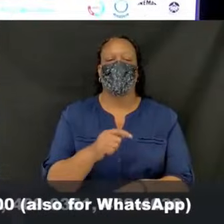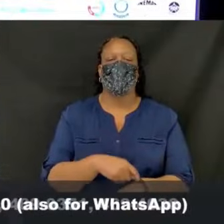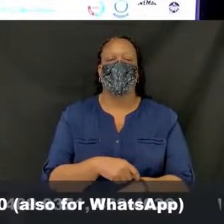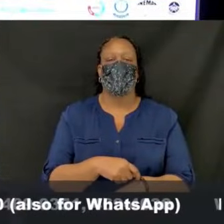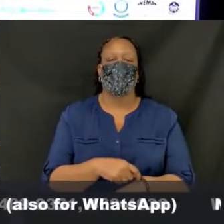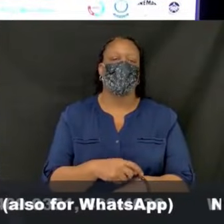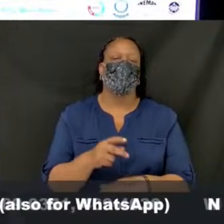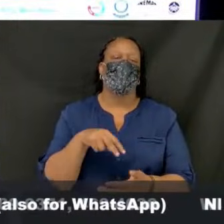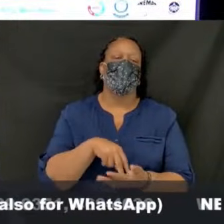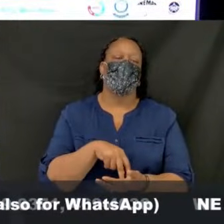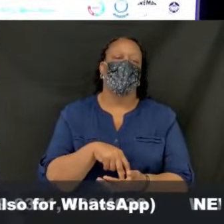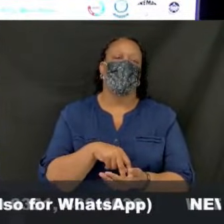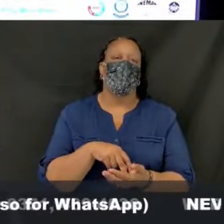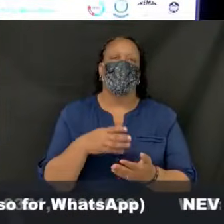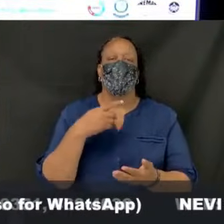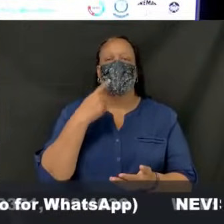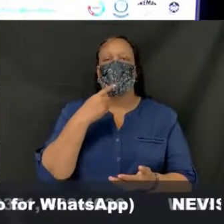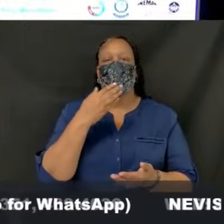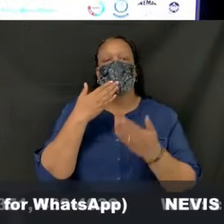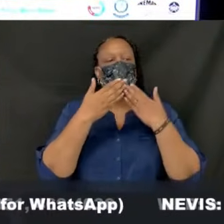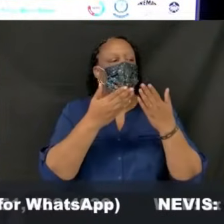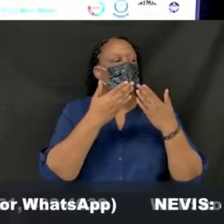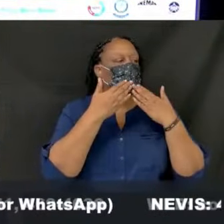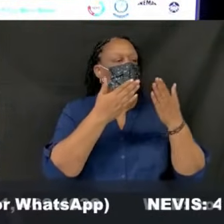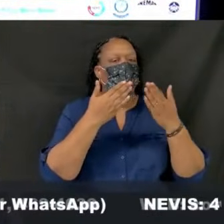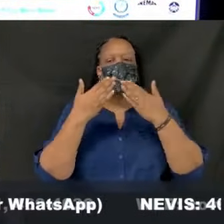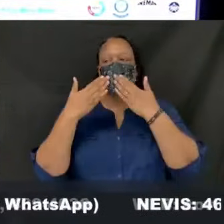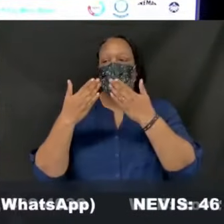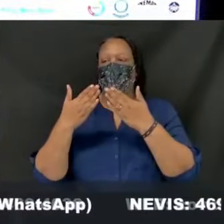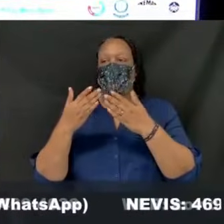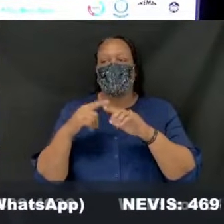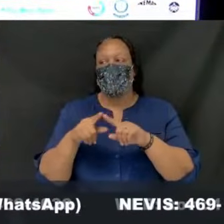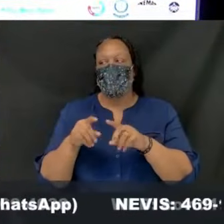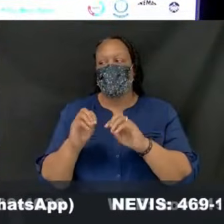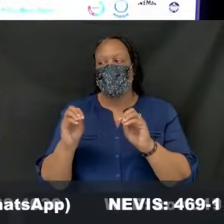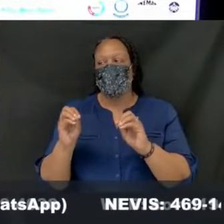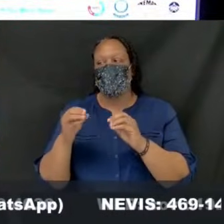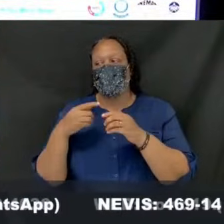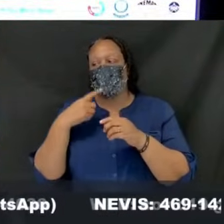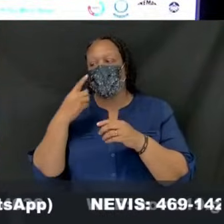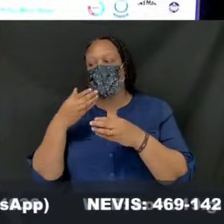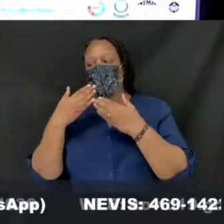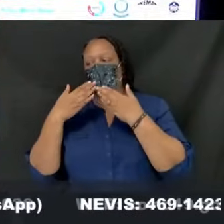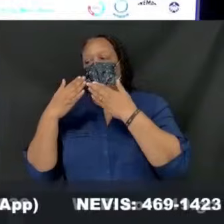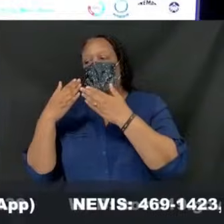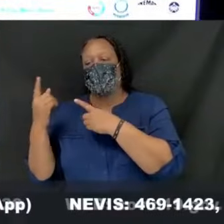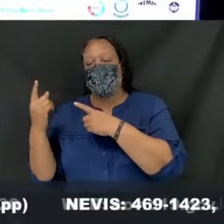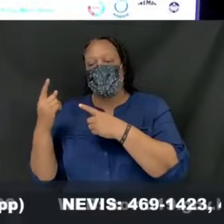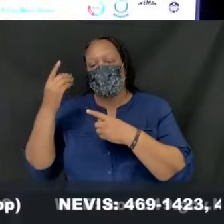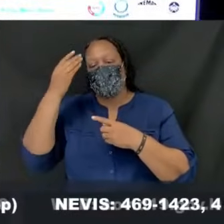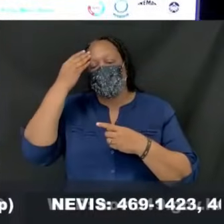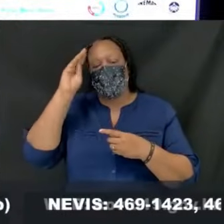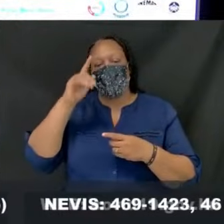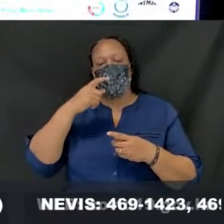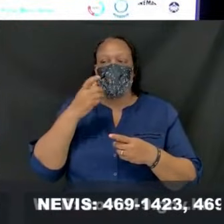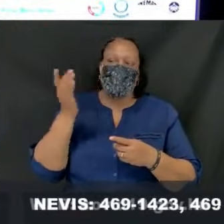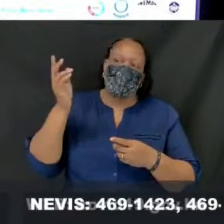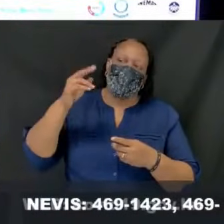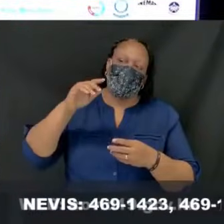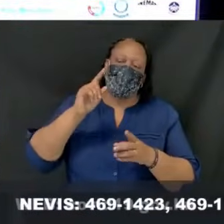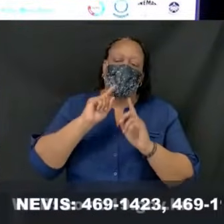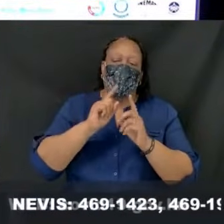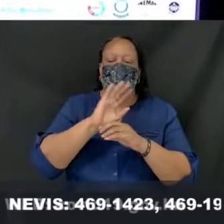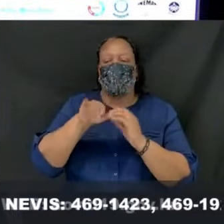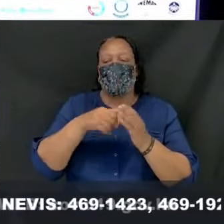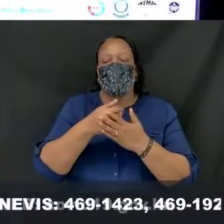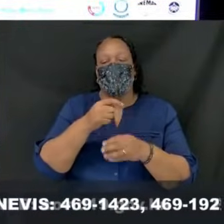everyone, and you leave out yourself. So I think my other colleagues here will join me in saying thank you to you too for the